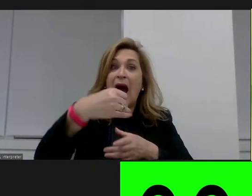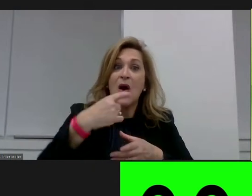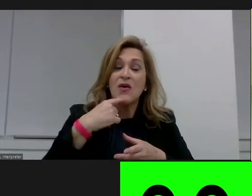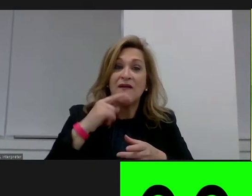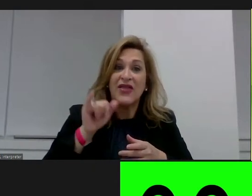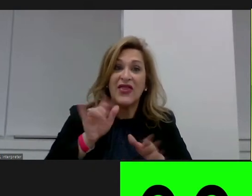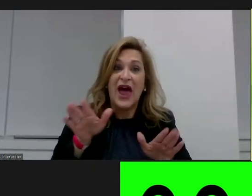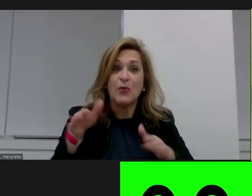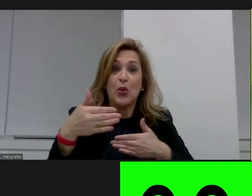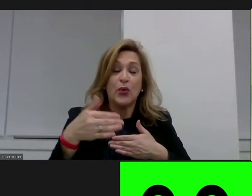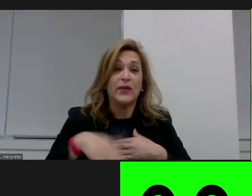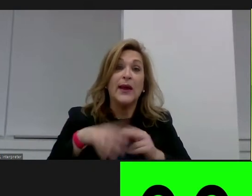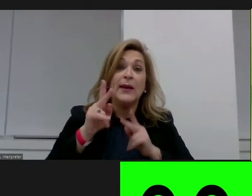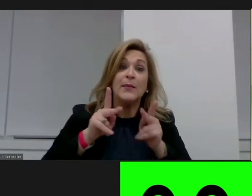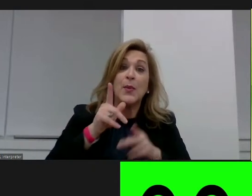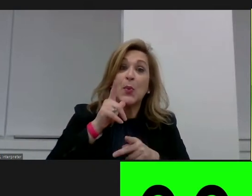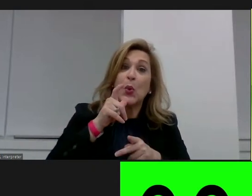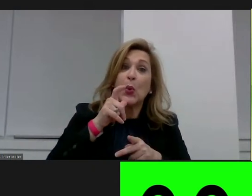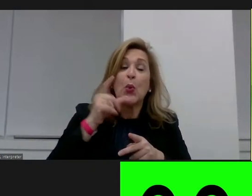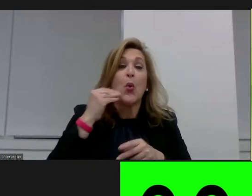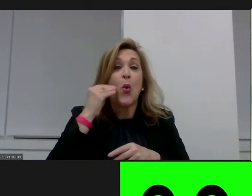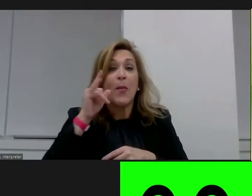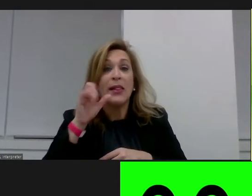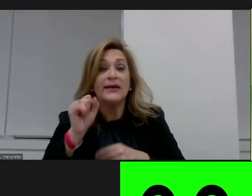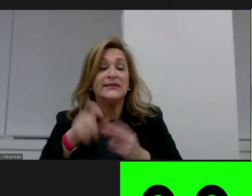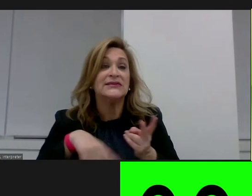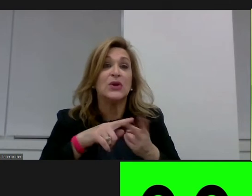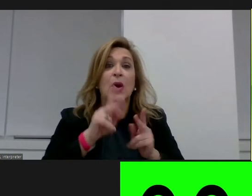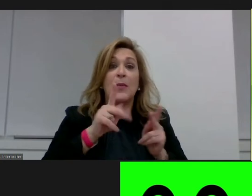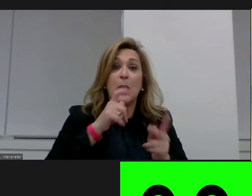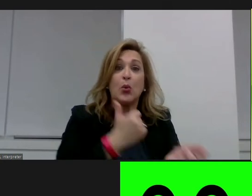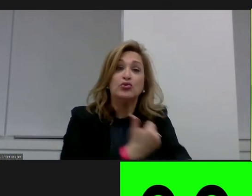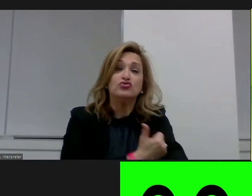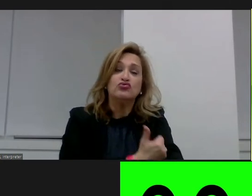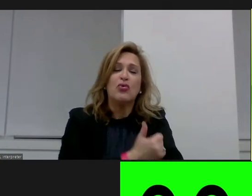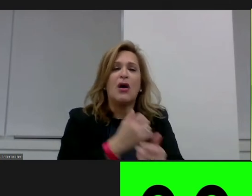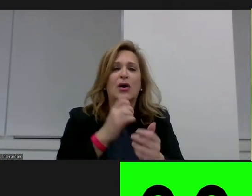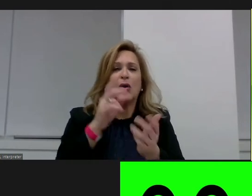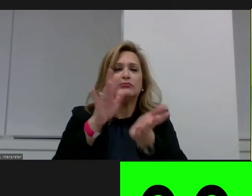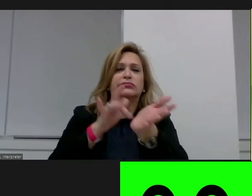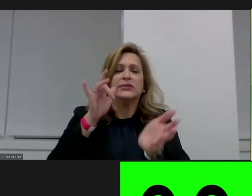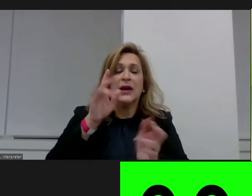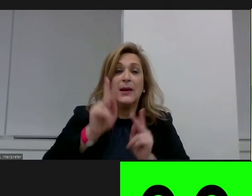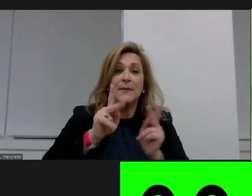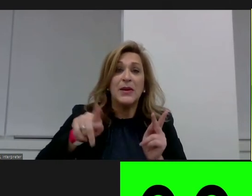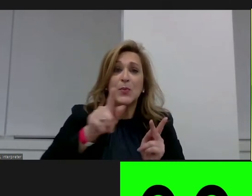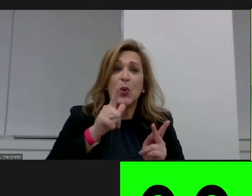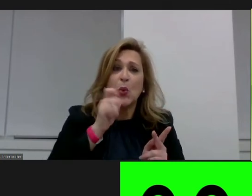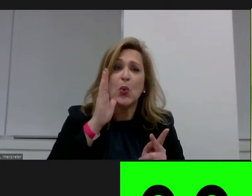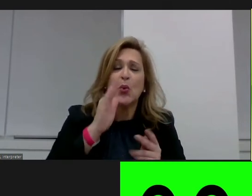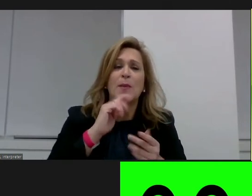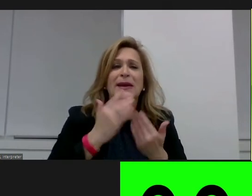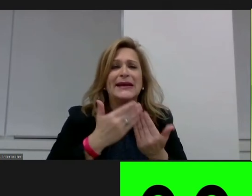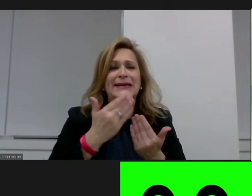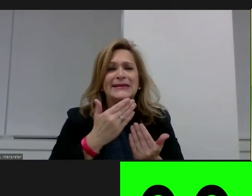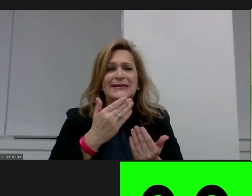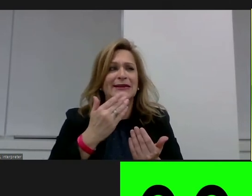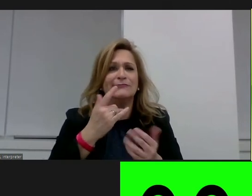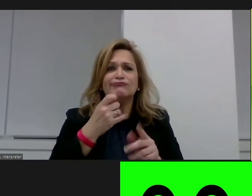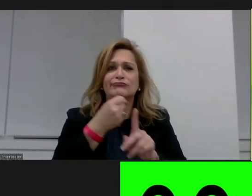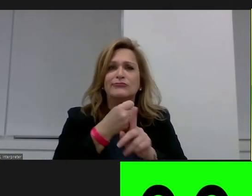the junkies will have a field day. Our agents will be targets of verbal and physical assaults, rape, robberies, and even murder.